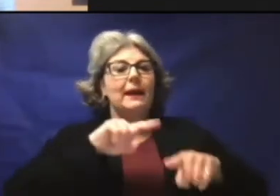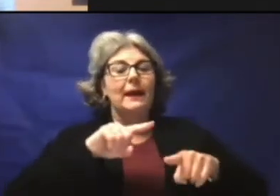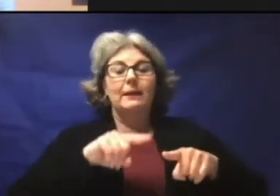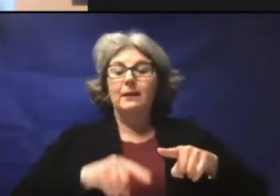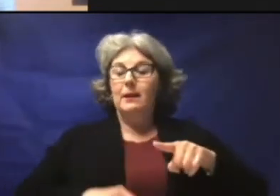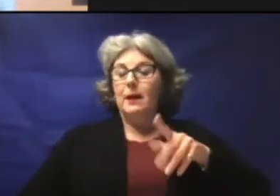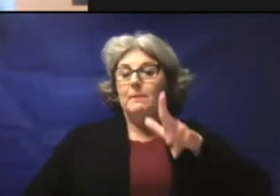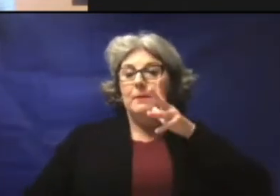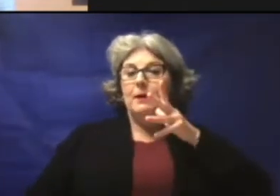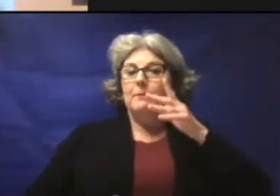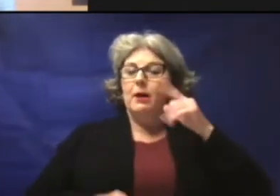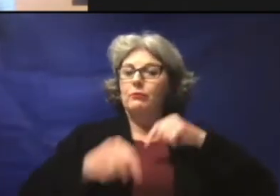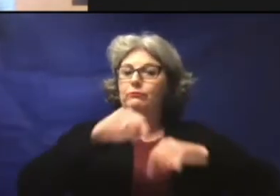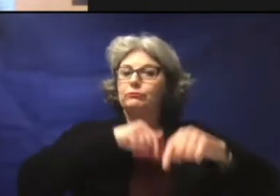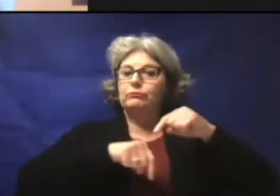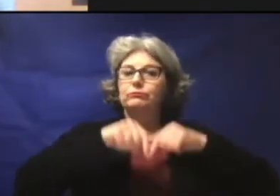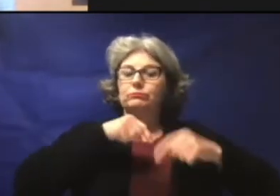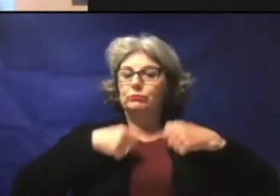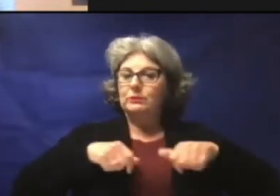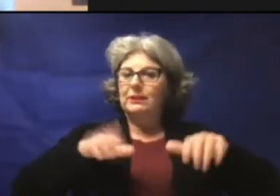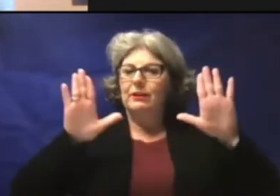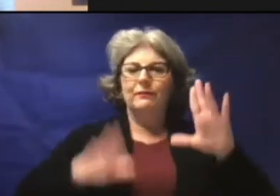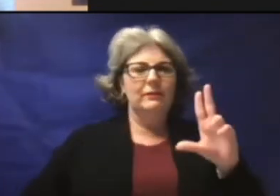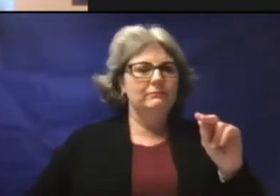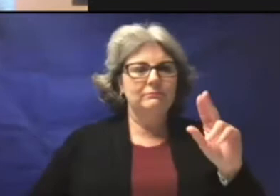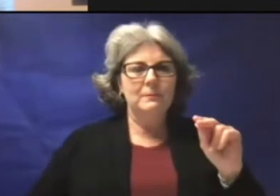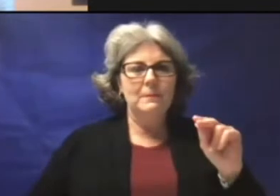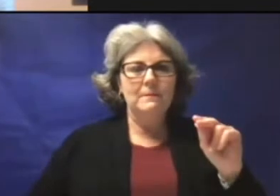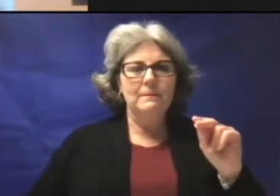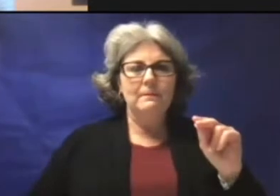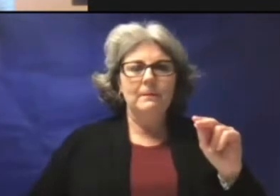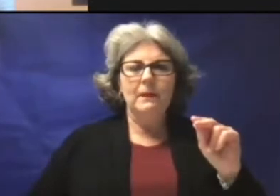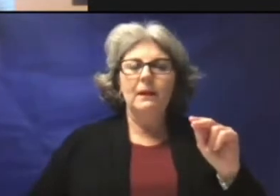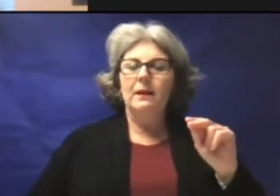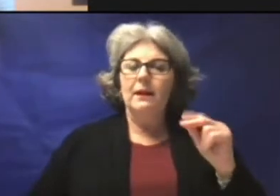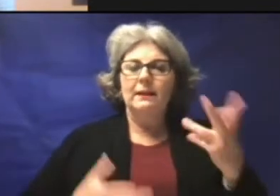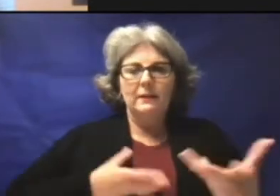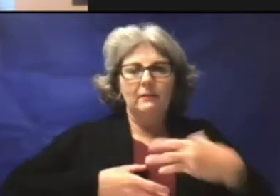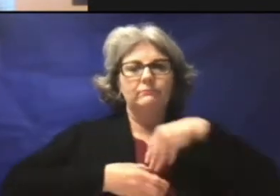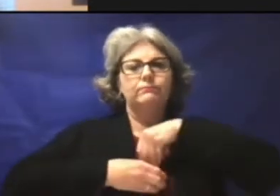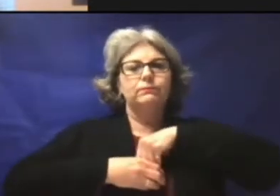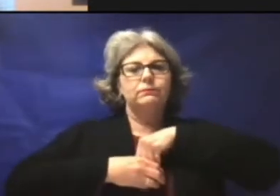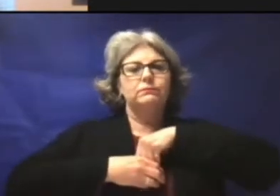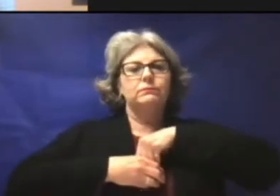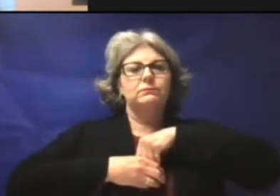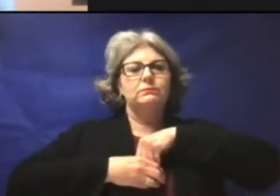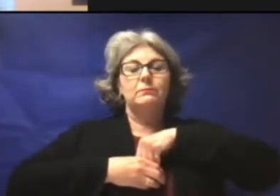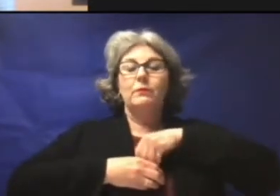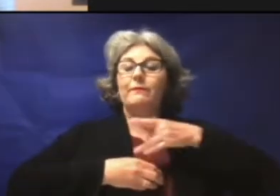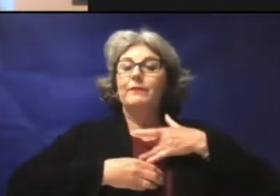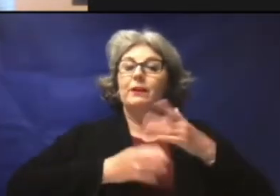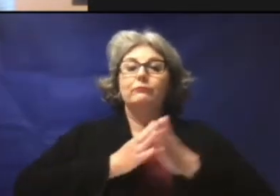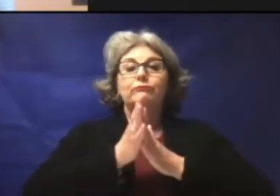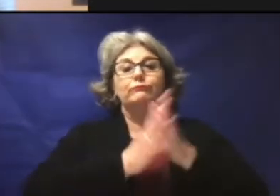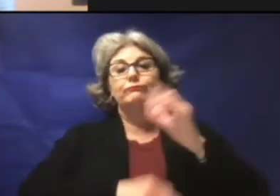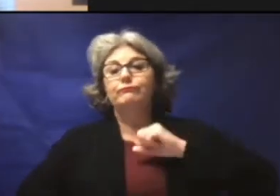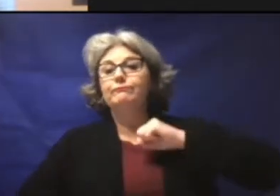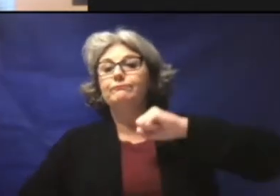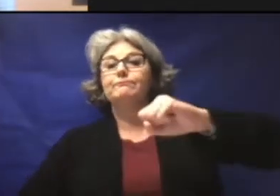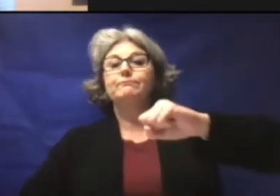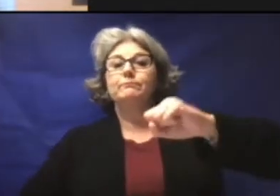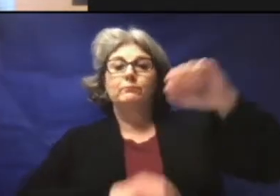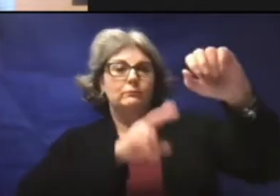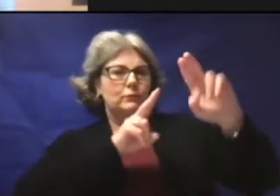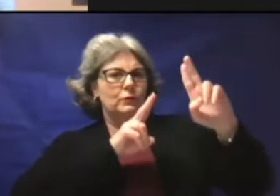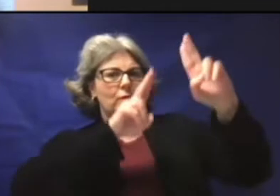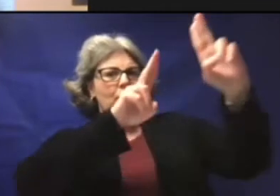myself to regret sacrifice. And I think I carry that with me as a moment of resilience, truly. One, to honor.